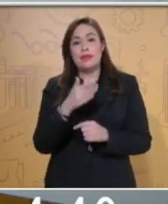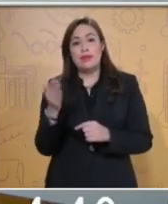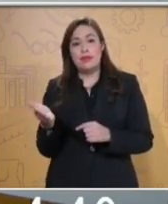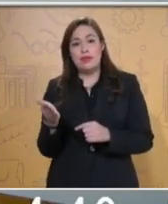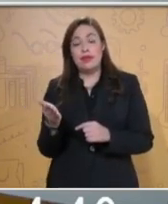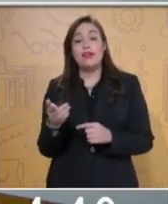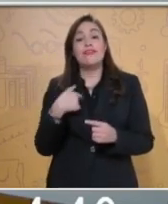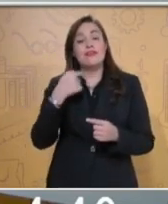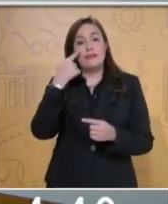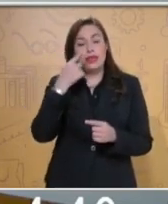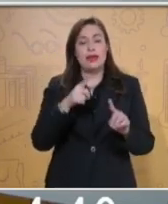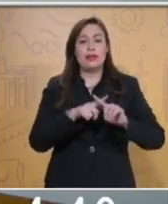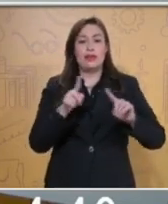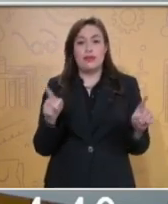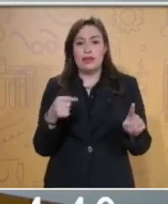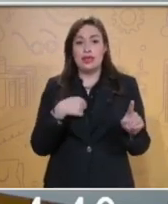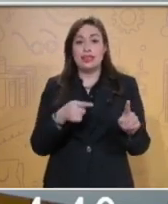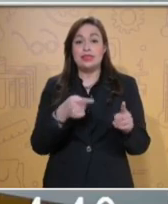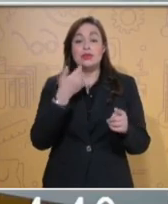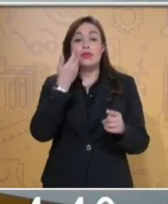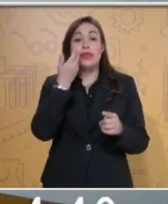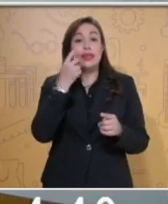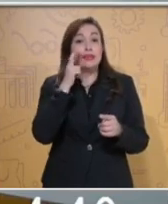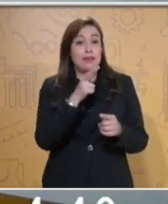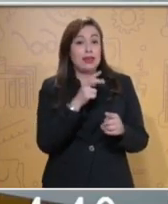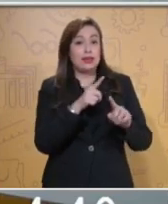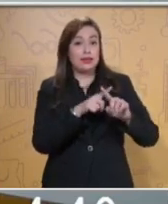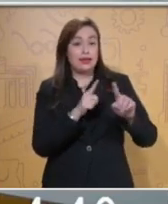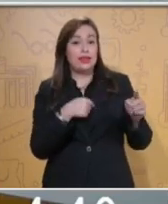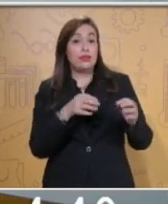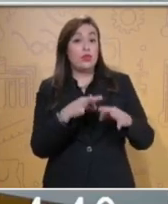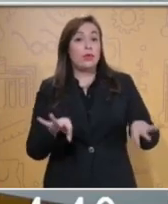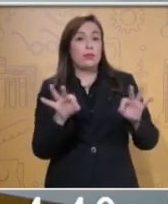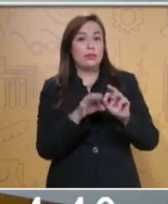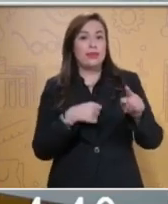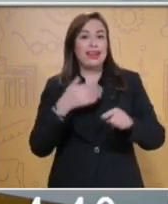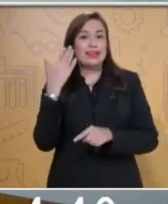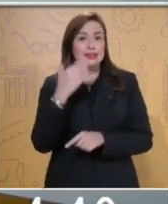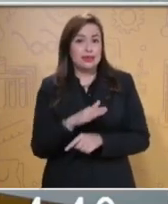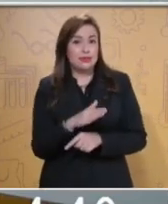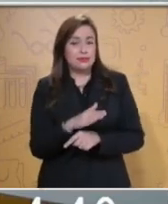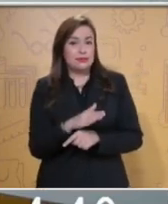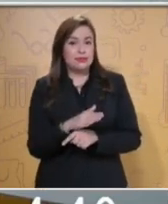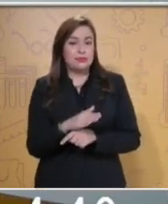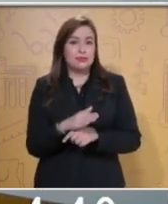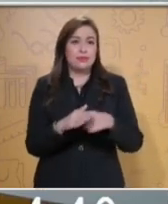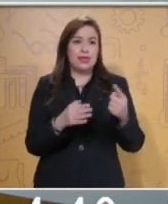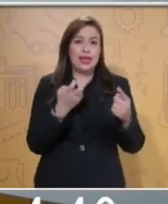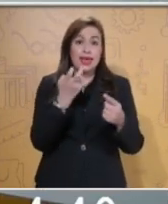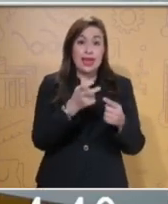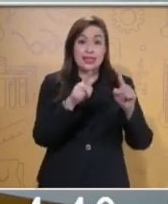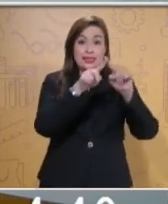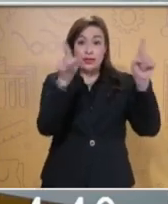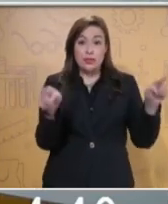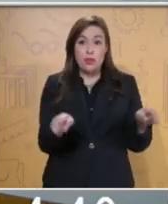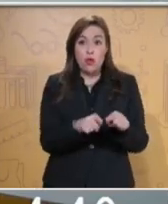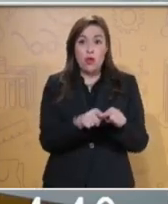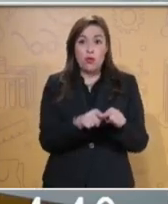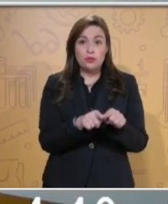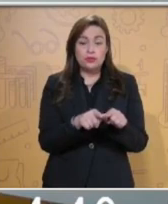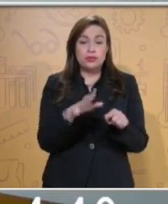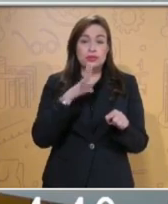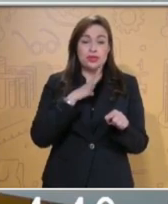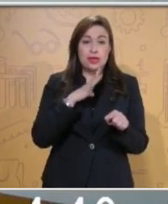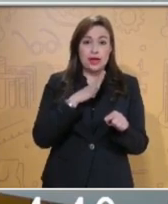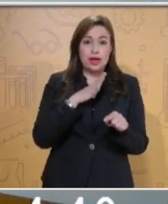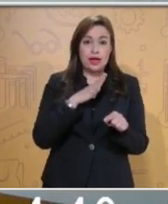is different. Pay attention to this. It is very important because this kind of bubbles, you are going to find them a lot in